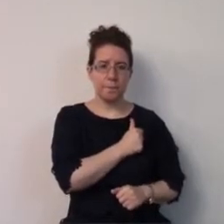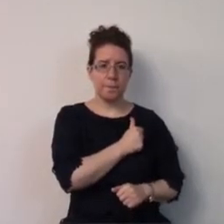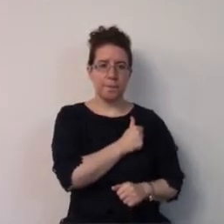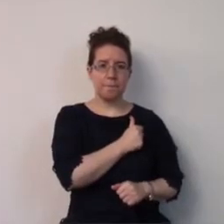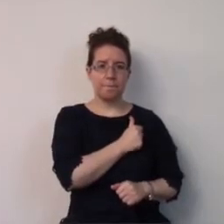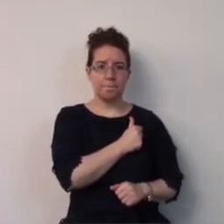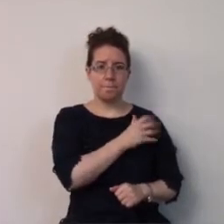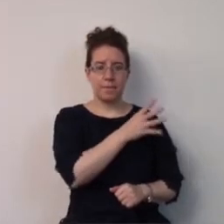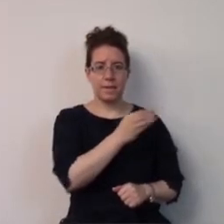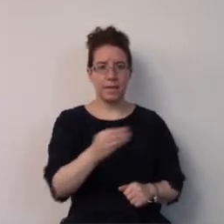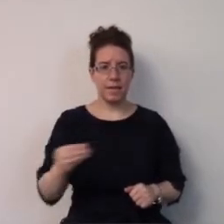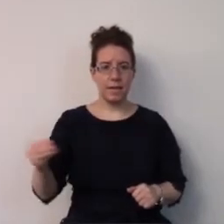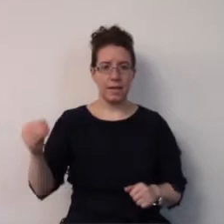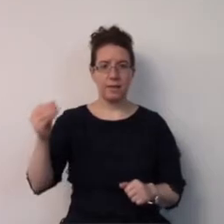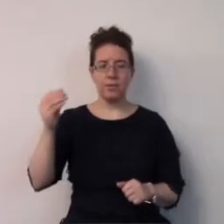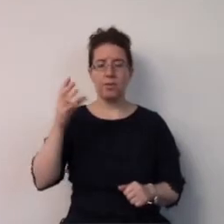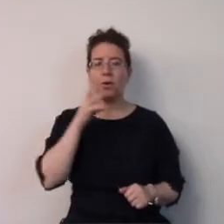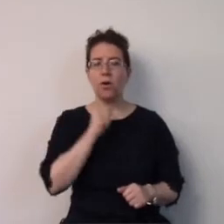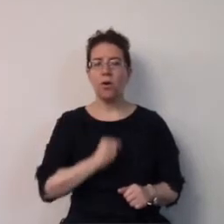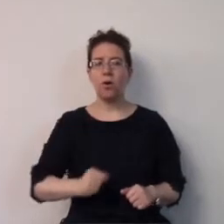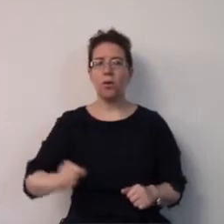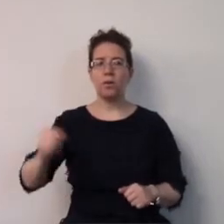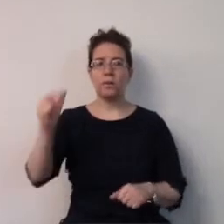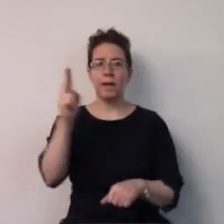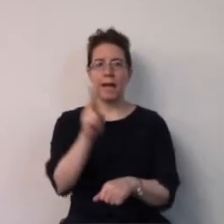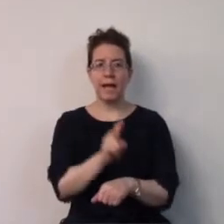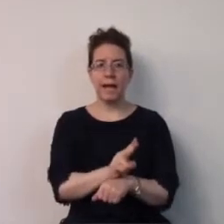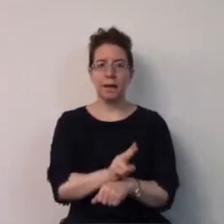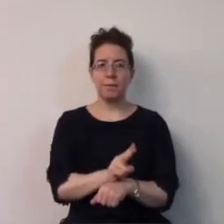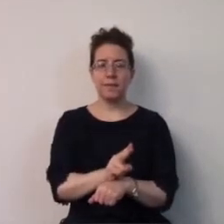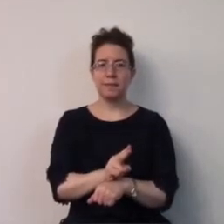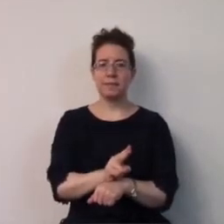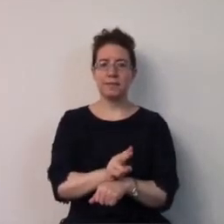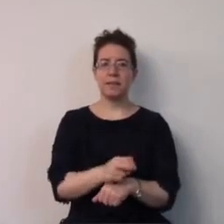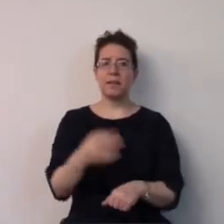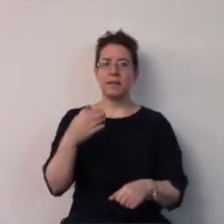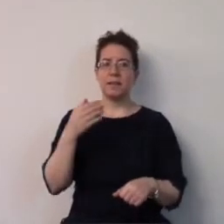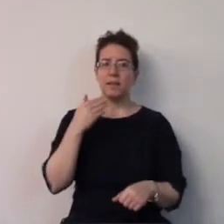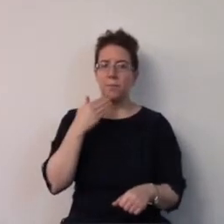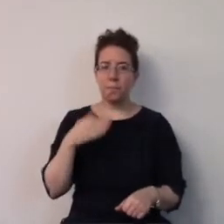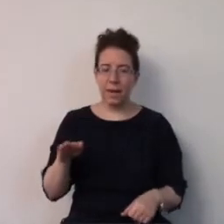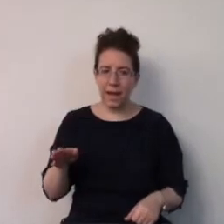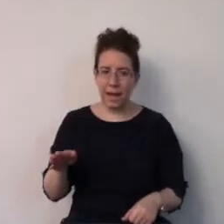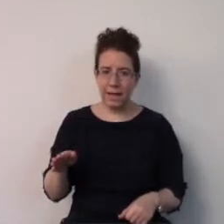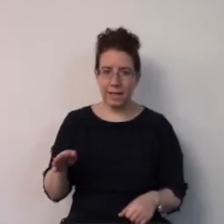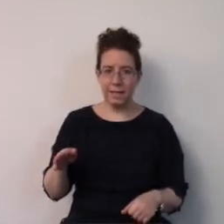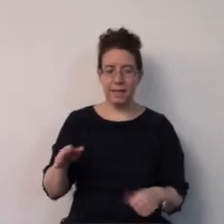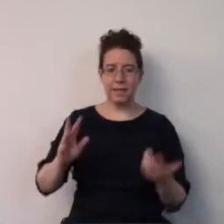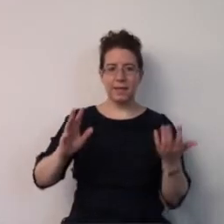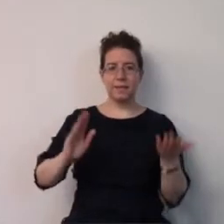in prayer till you pray through over it, until you get victory over it.